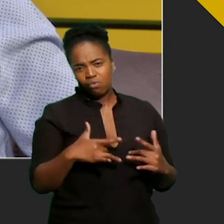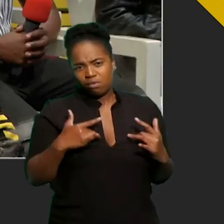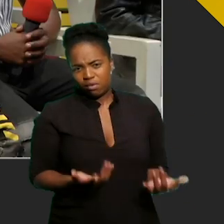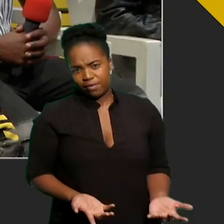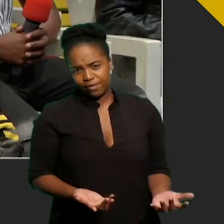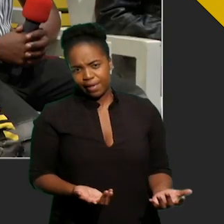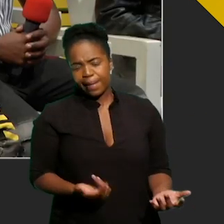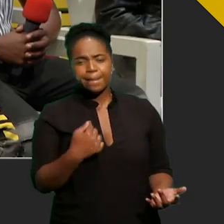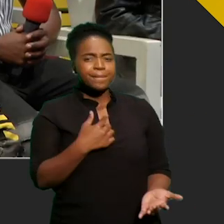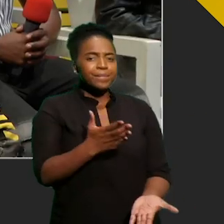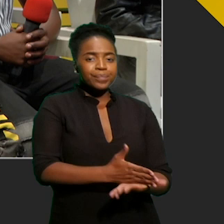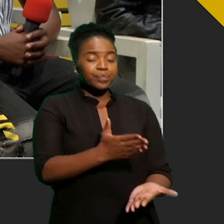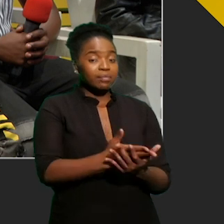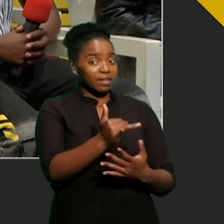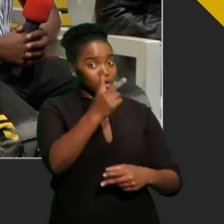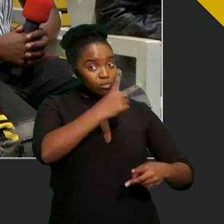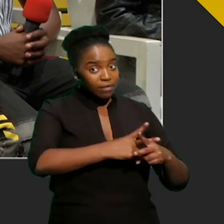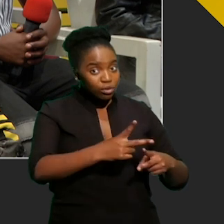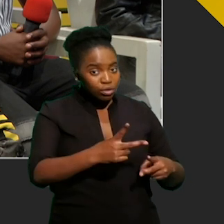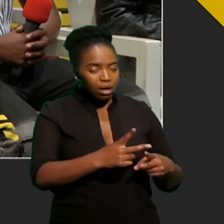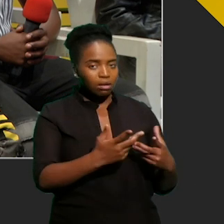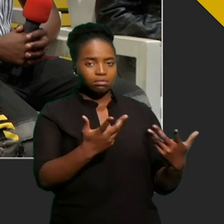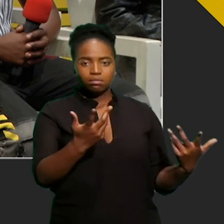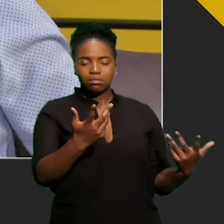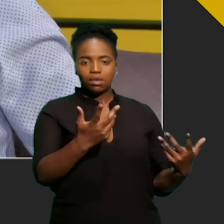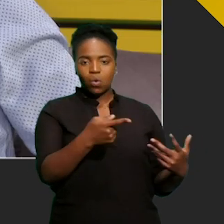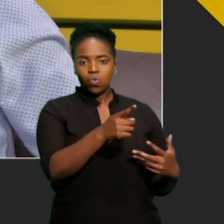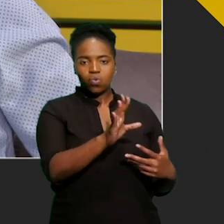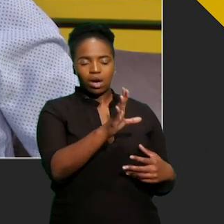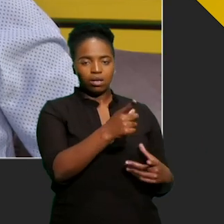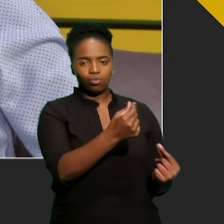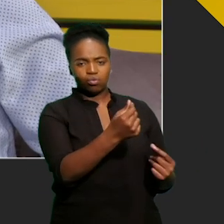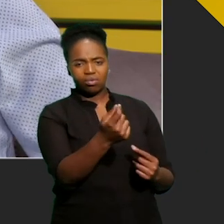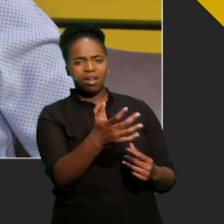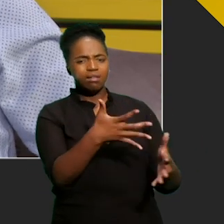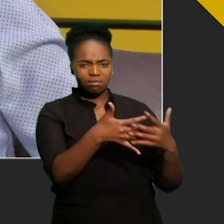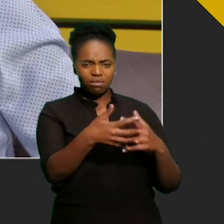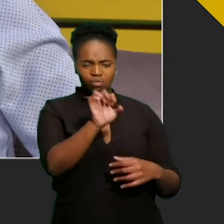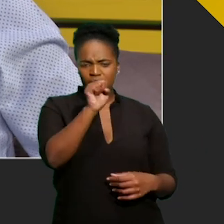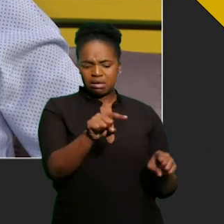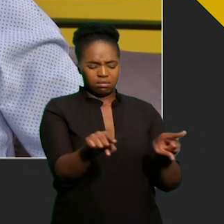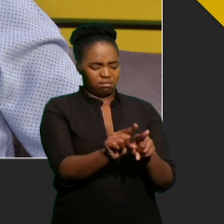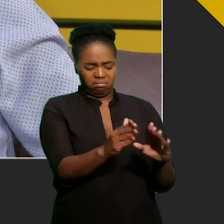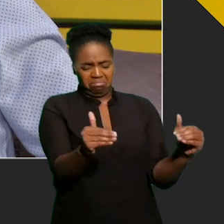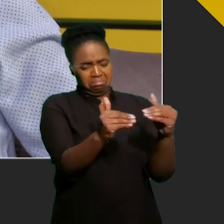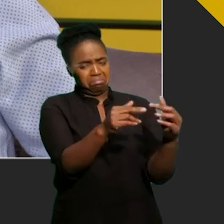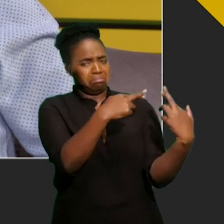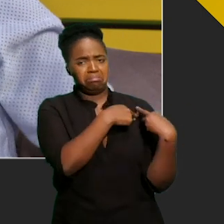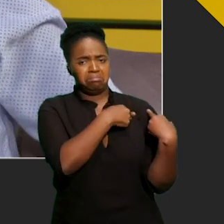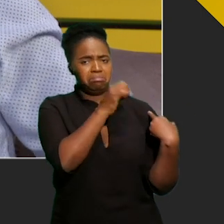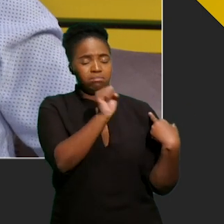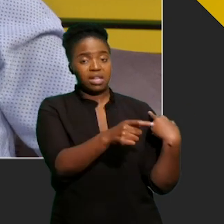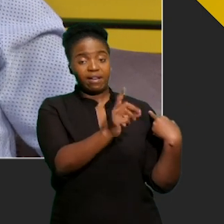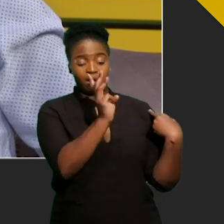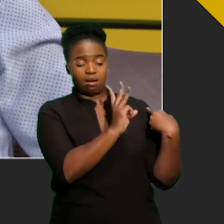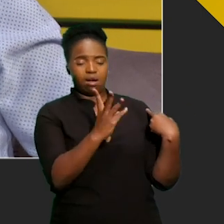So really, if you are a professional, there shouldn't be untouchables. Everyone and anyone should be held to the same standard of accountability. And if it